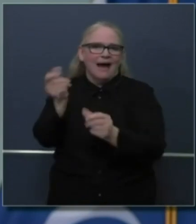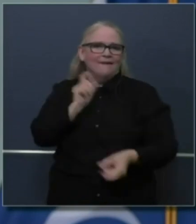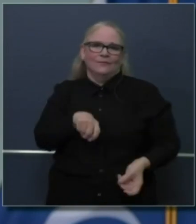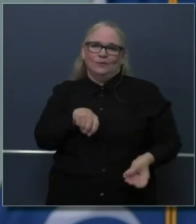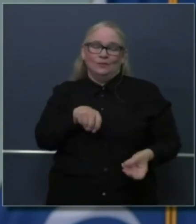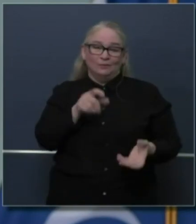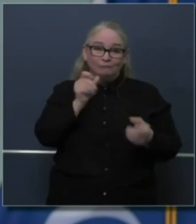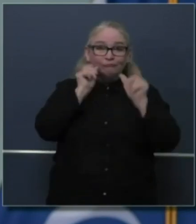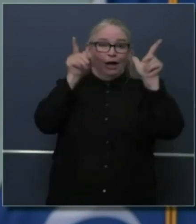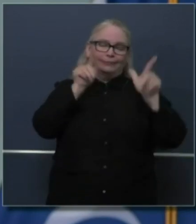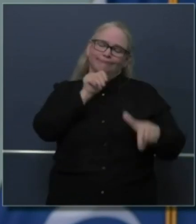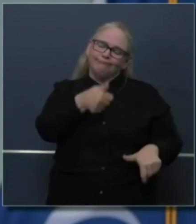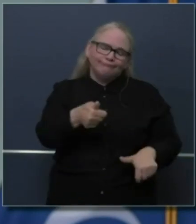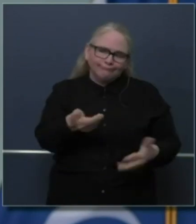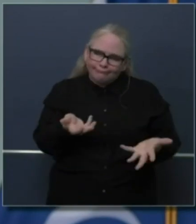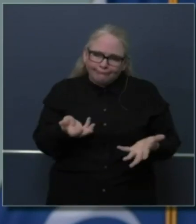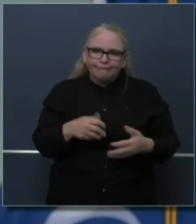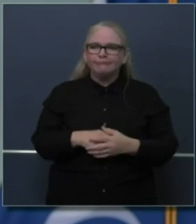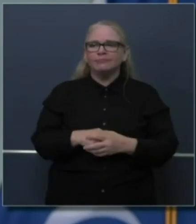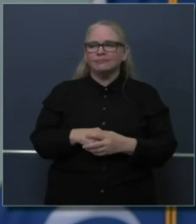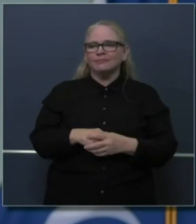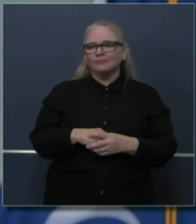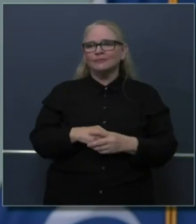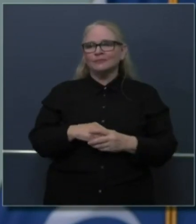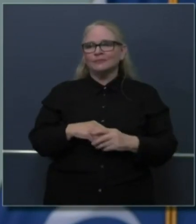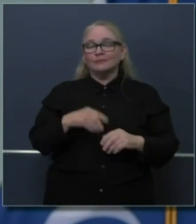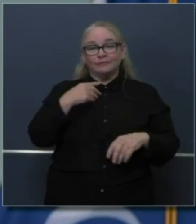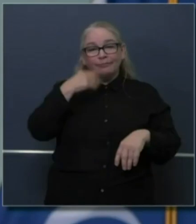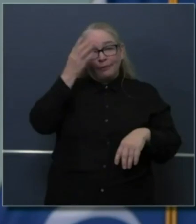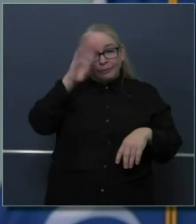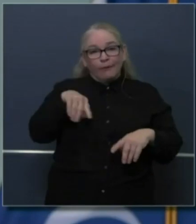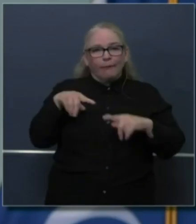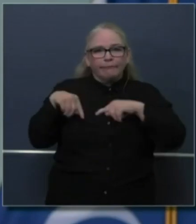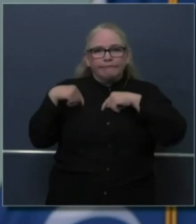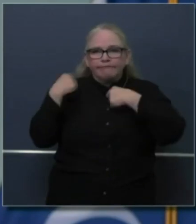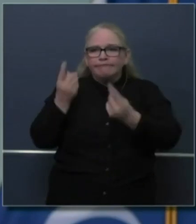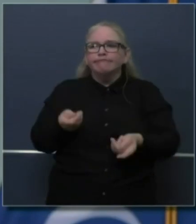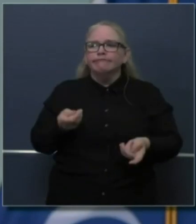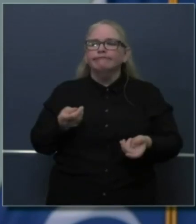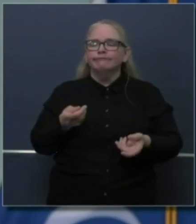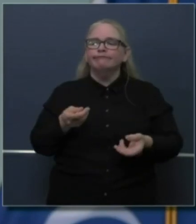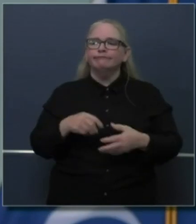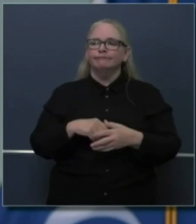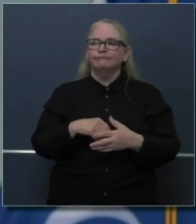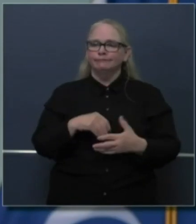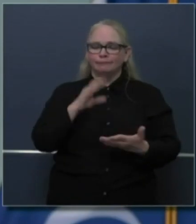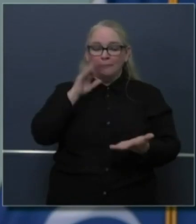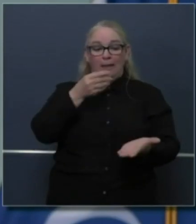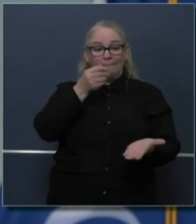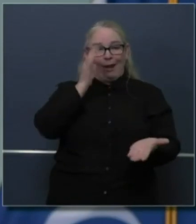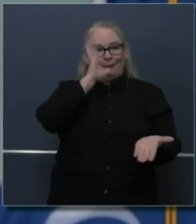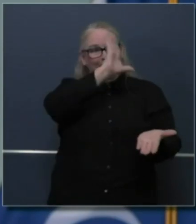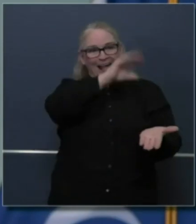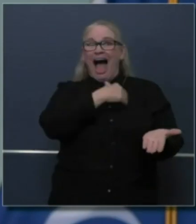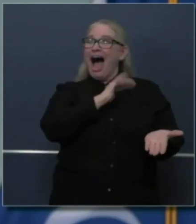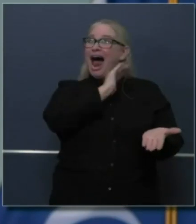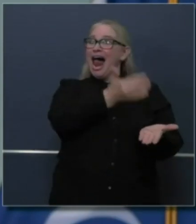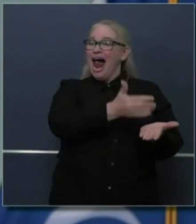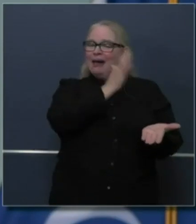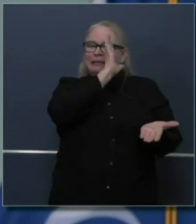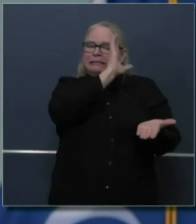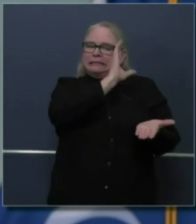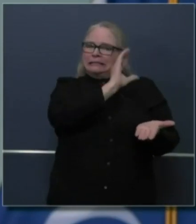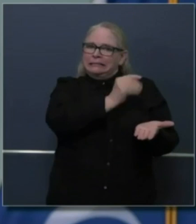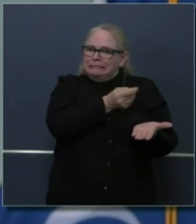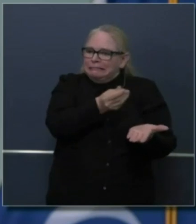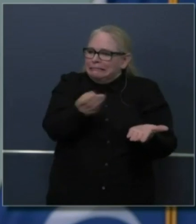been foreshadowing this for many, many weeks. And of course, for many, many months, this has been foreshadowed as this is a